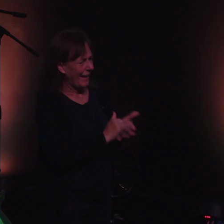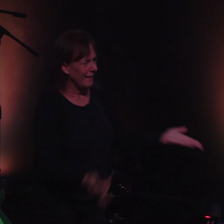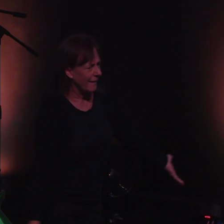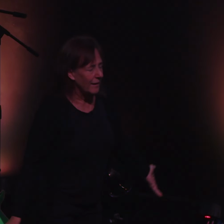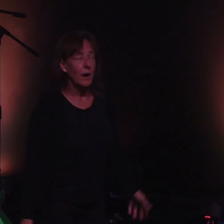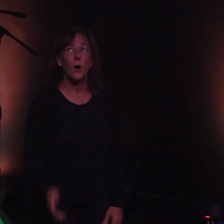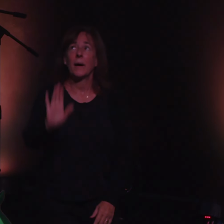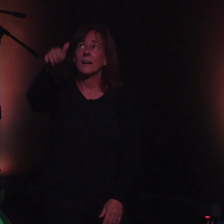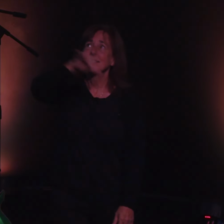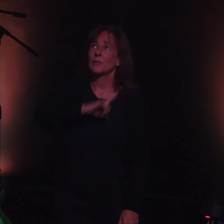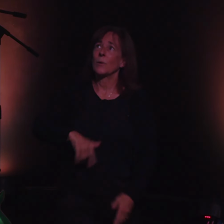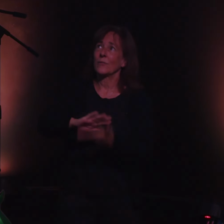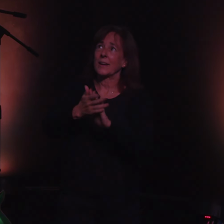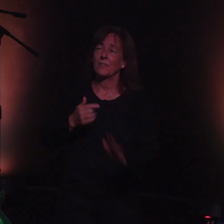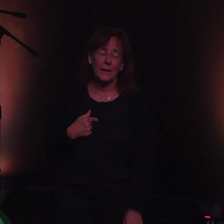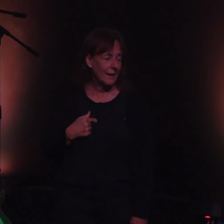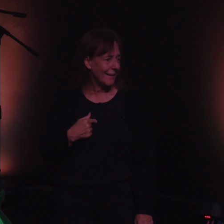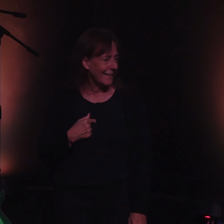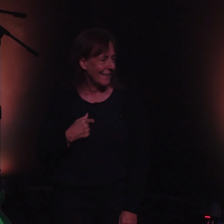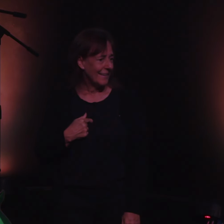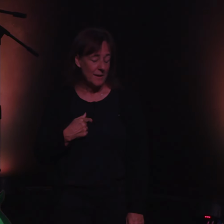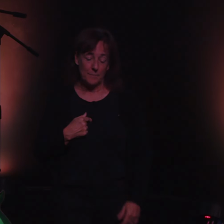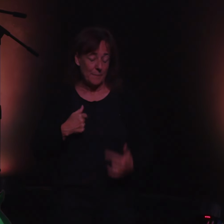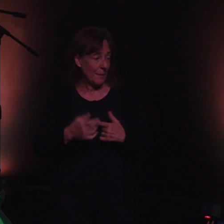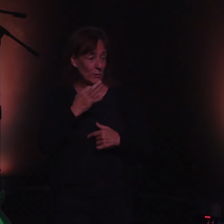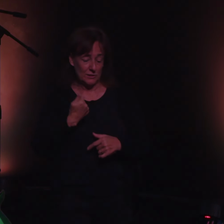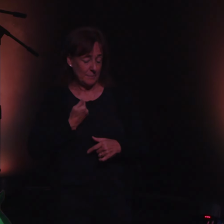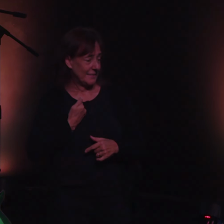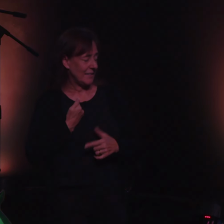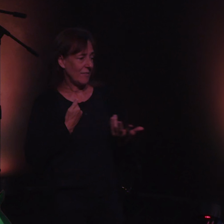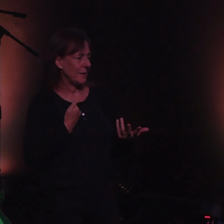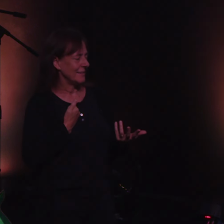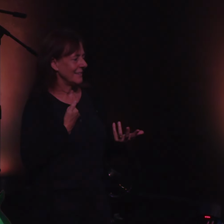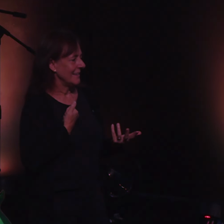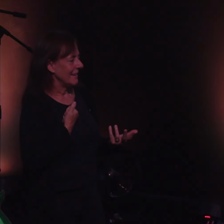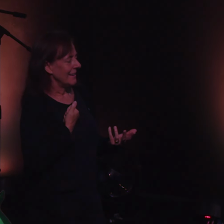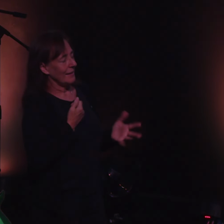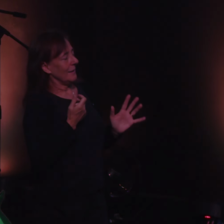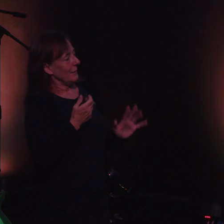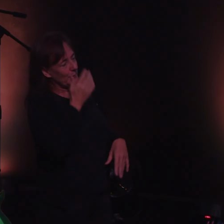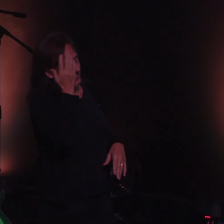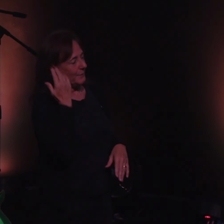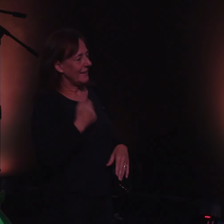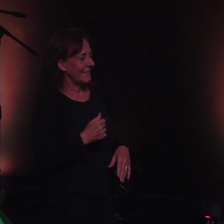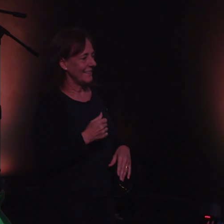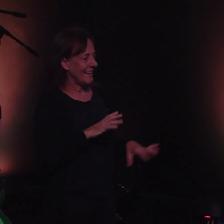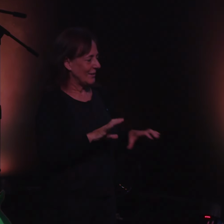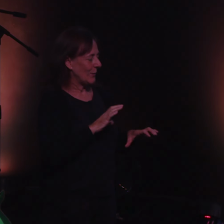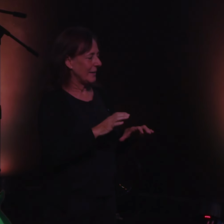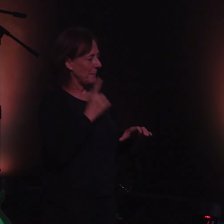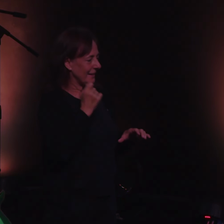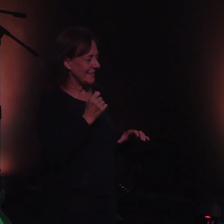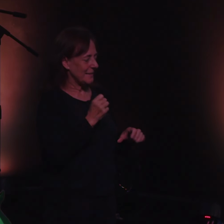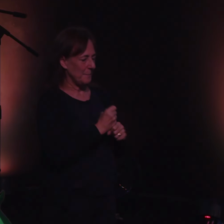Lord, forgive me. Forgive me. Again, this may just be for me, but forgive me. We do it because it makes us feel better. We